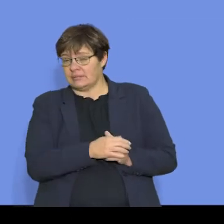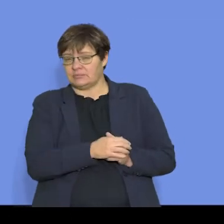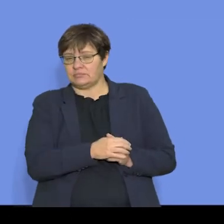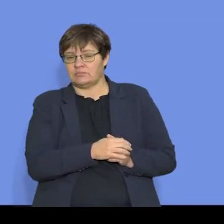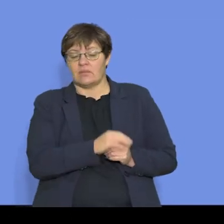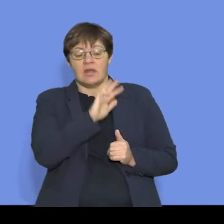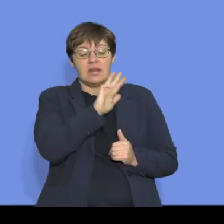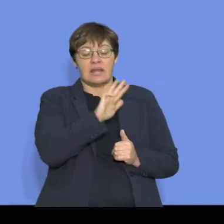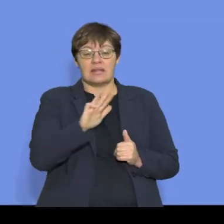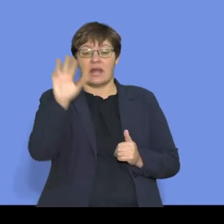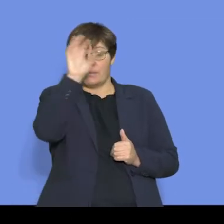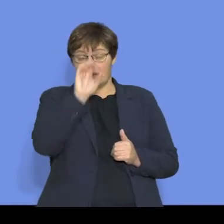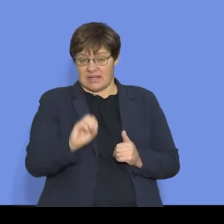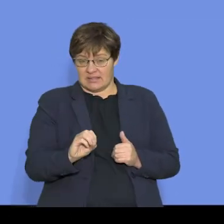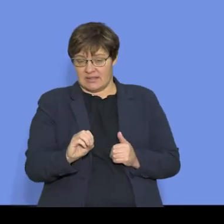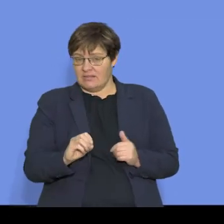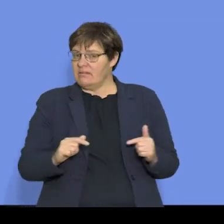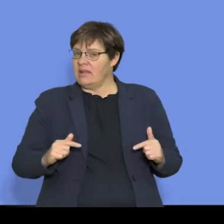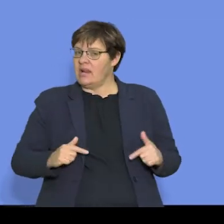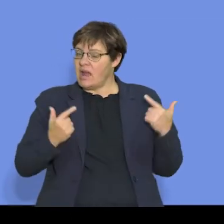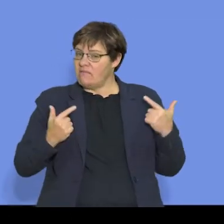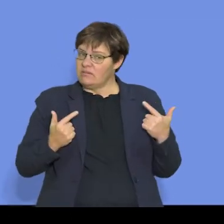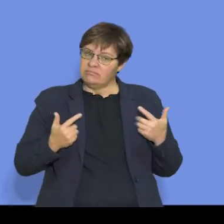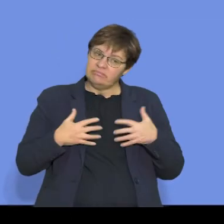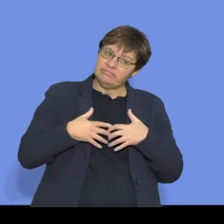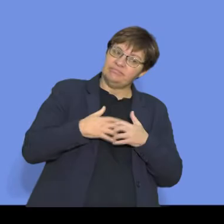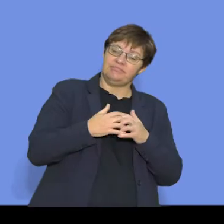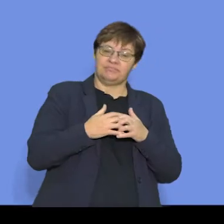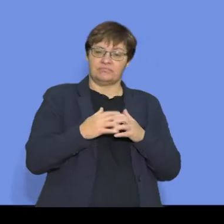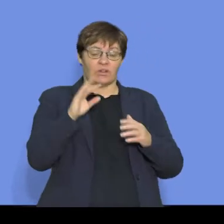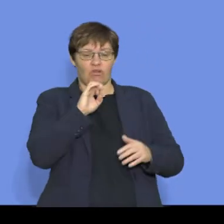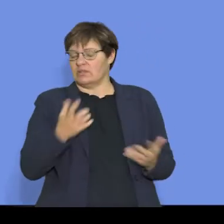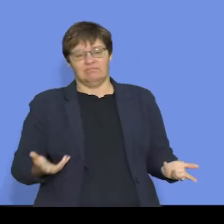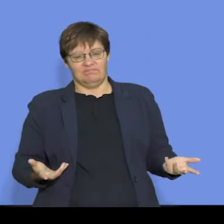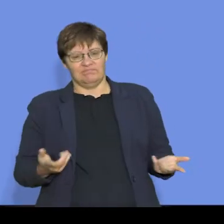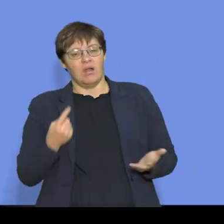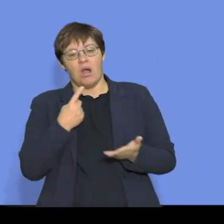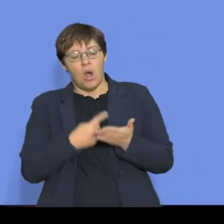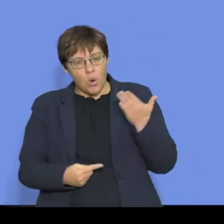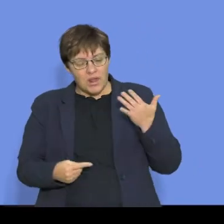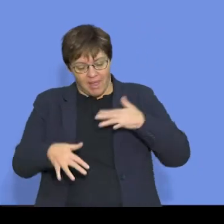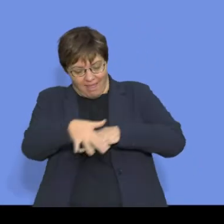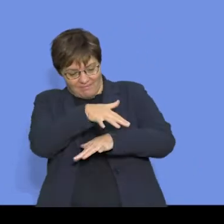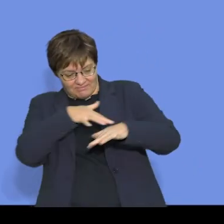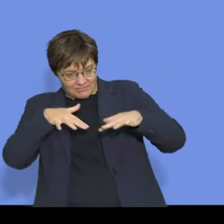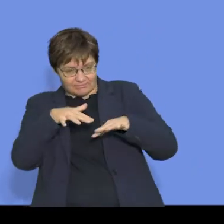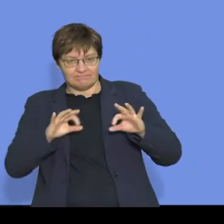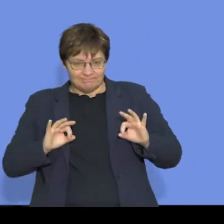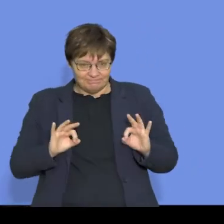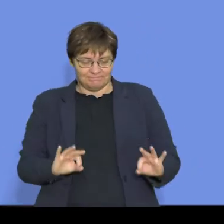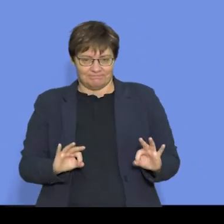that 99% of living organisms don't form fossils. Fossils are only formed when conditions